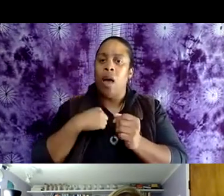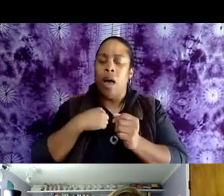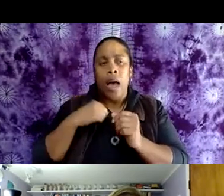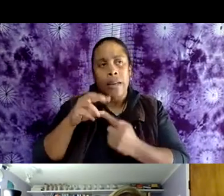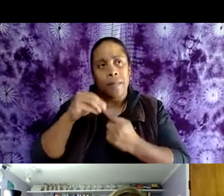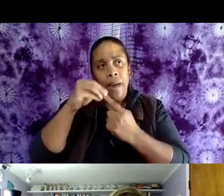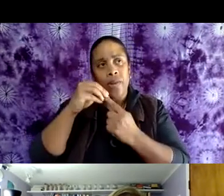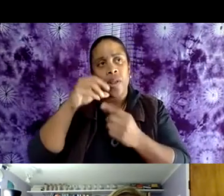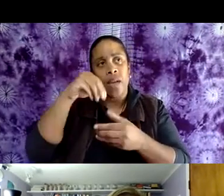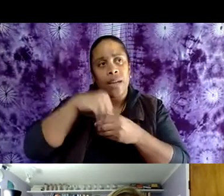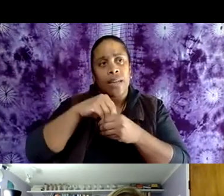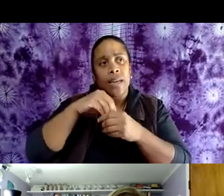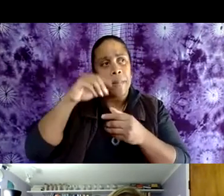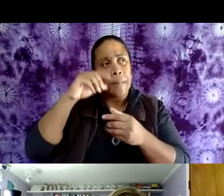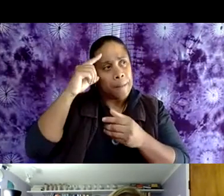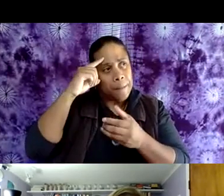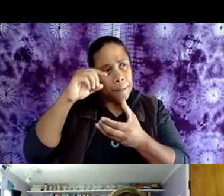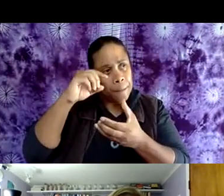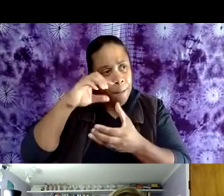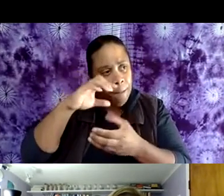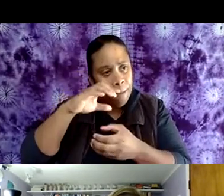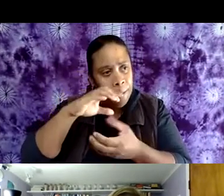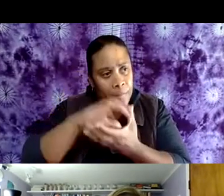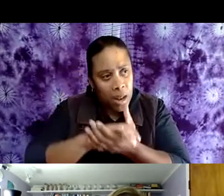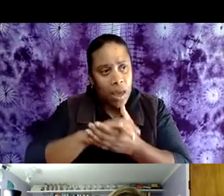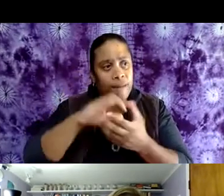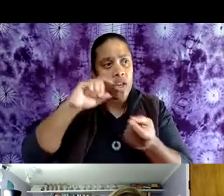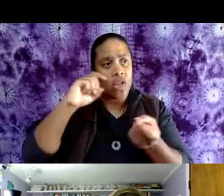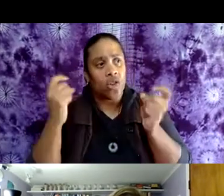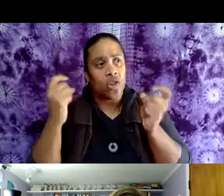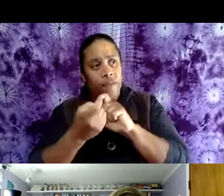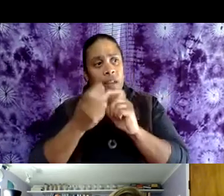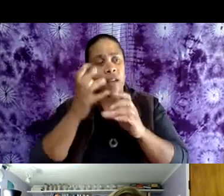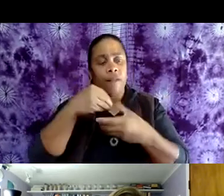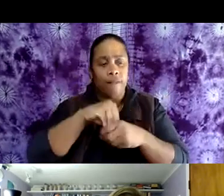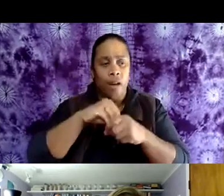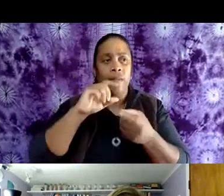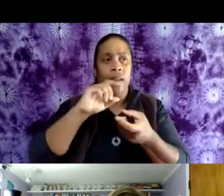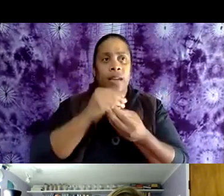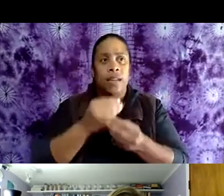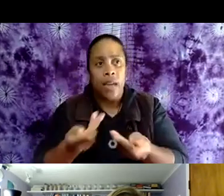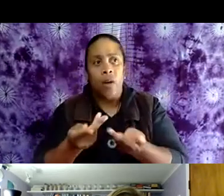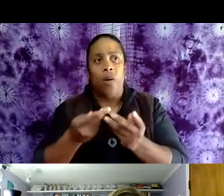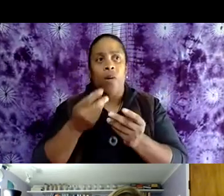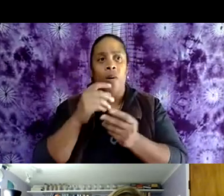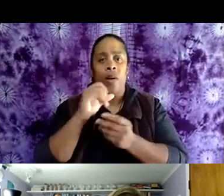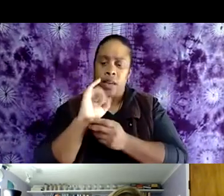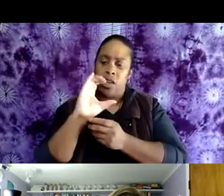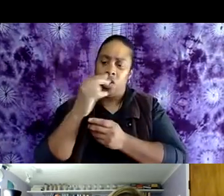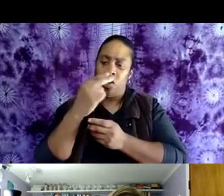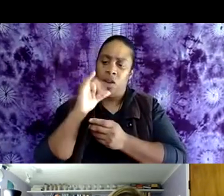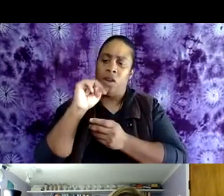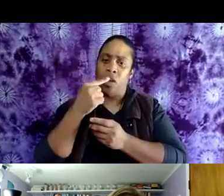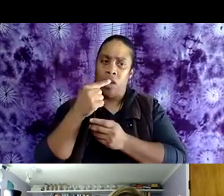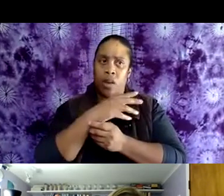allows you to manifest, tarot, I Ching, and intuitive readings. I coach people, and in addition,